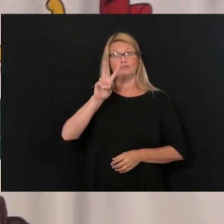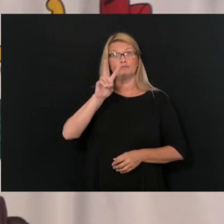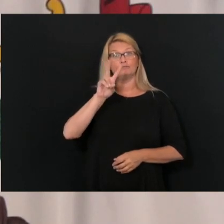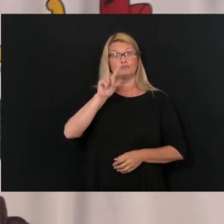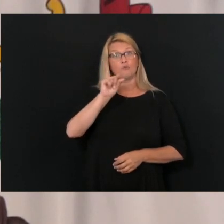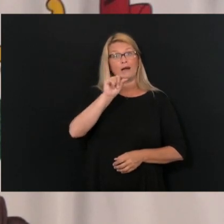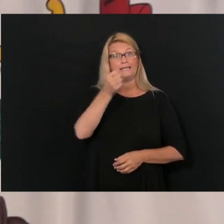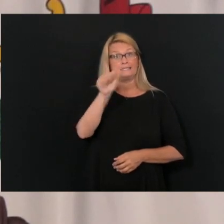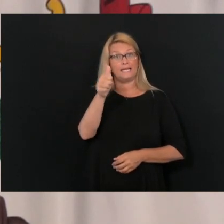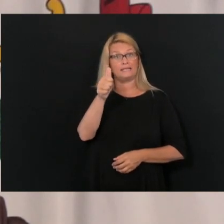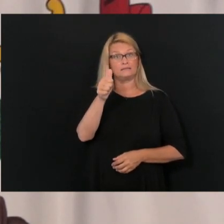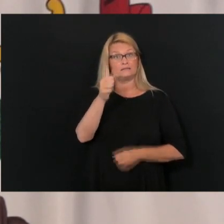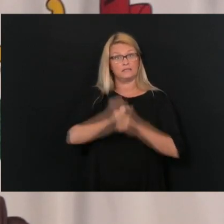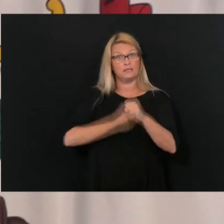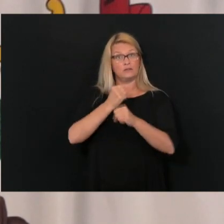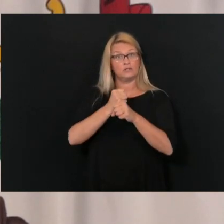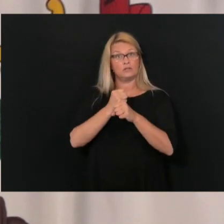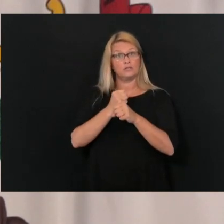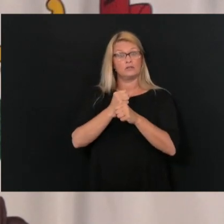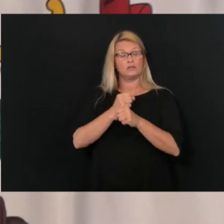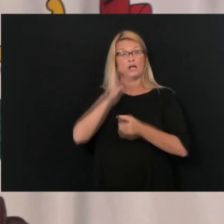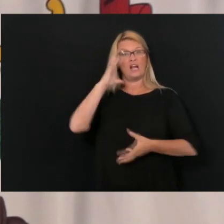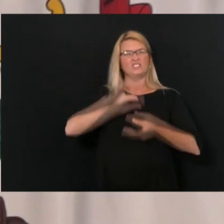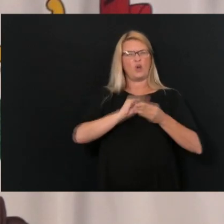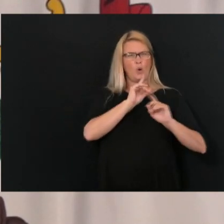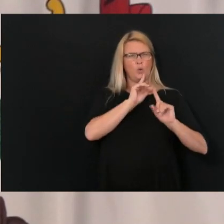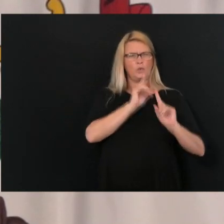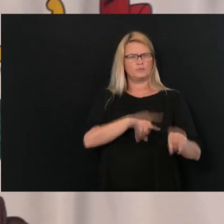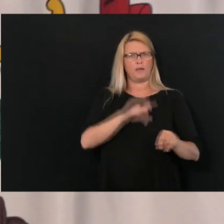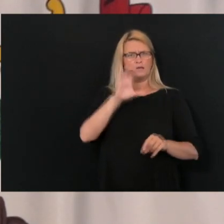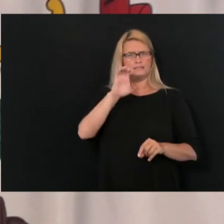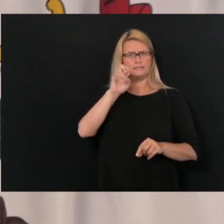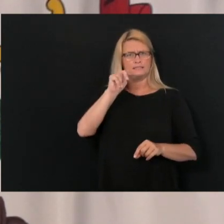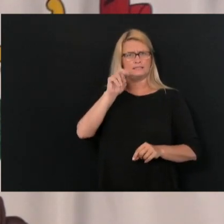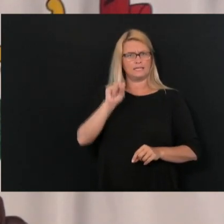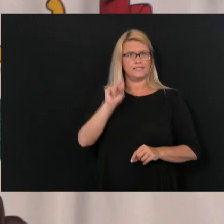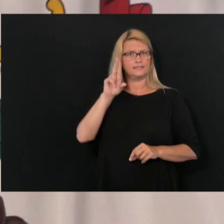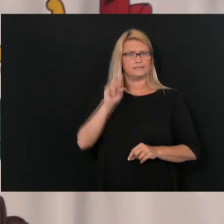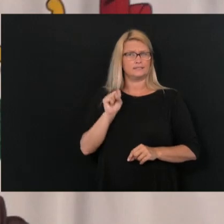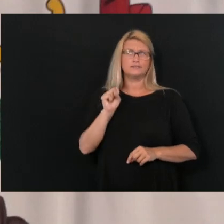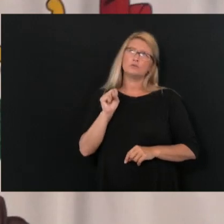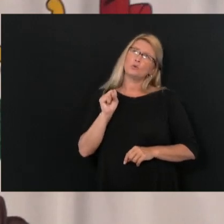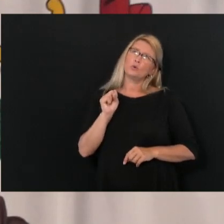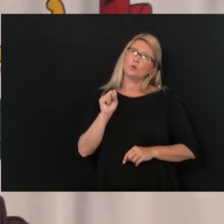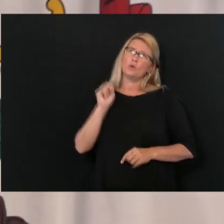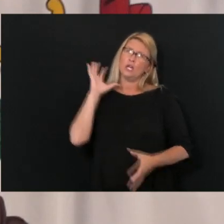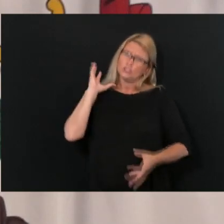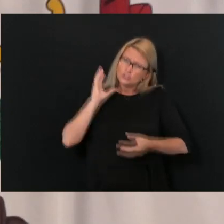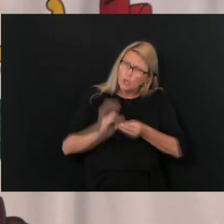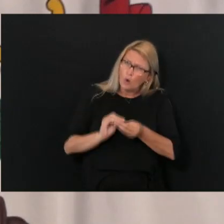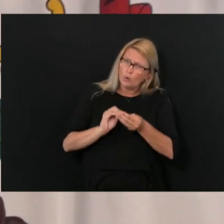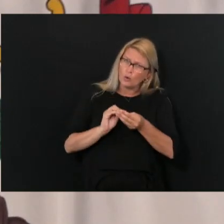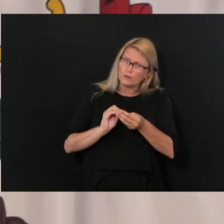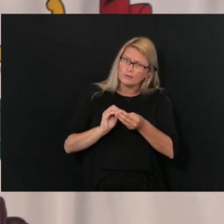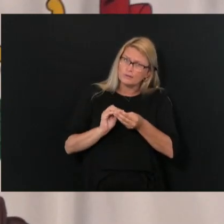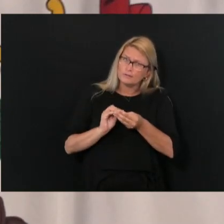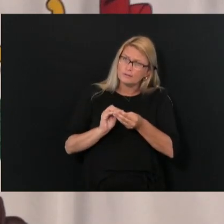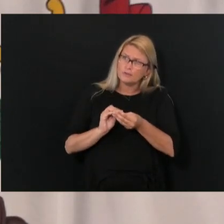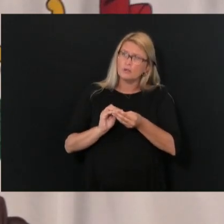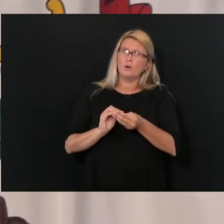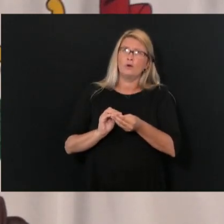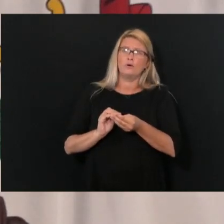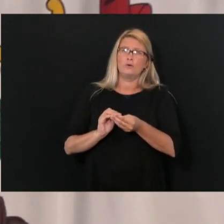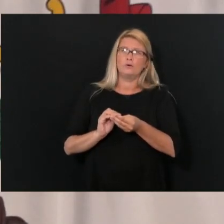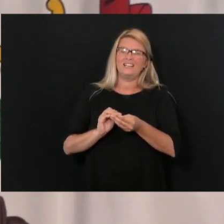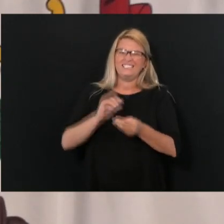our total response in 2010, in the census in 2010, the total response for West Virginia,